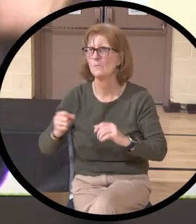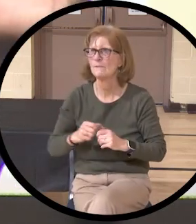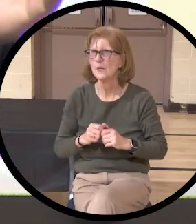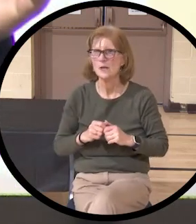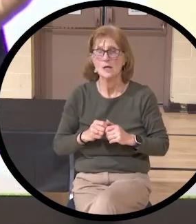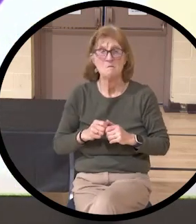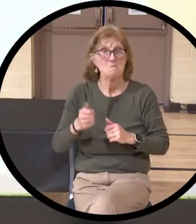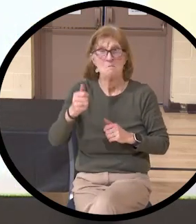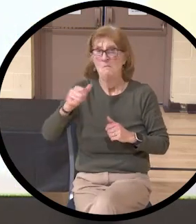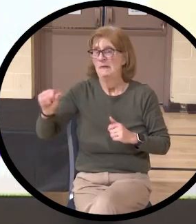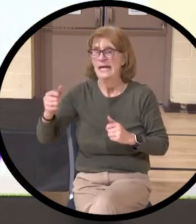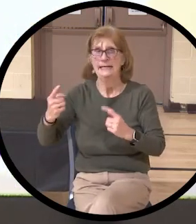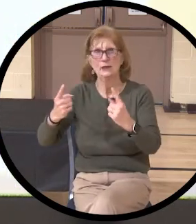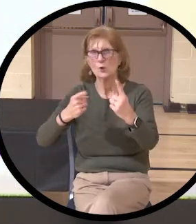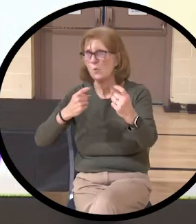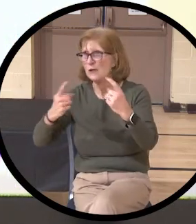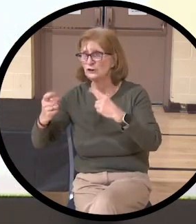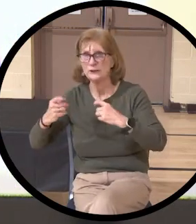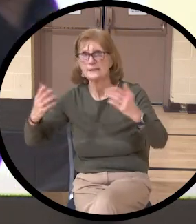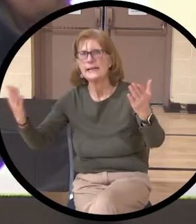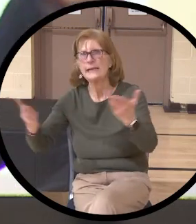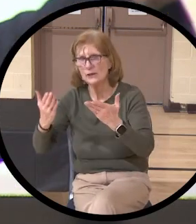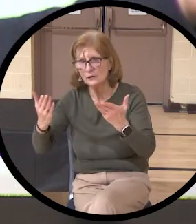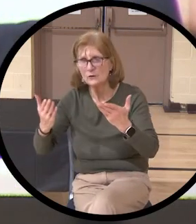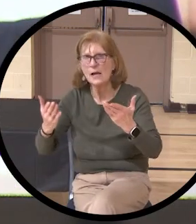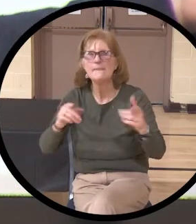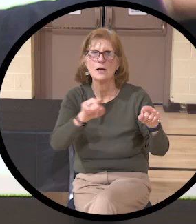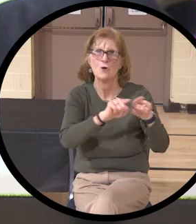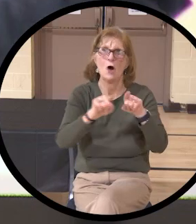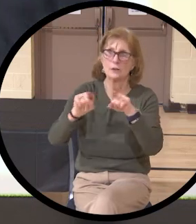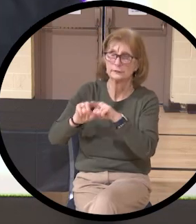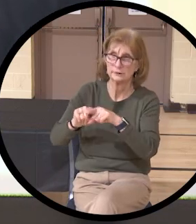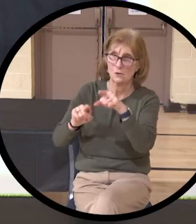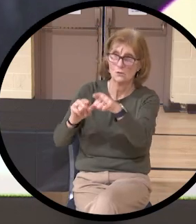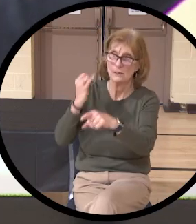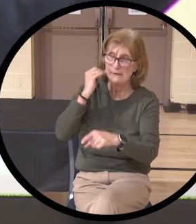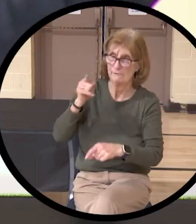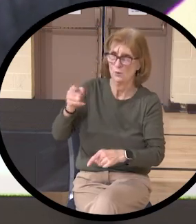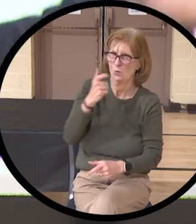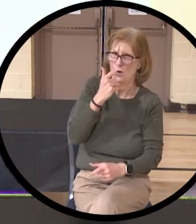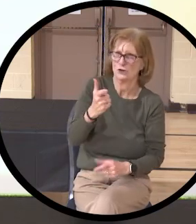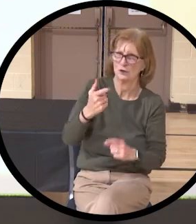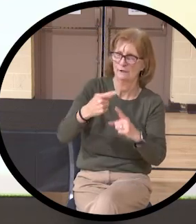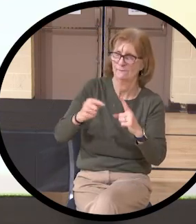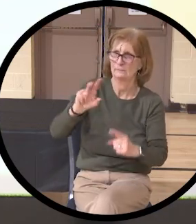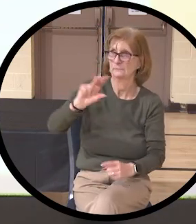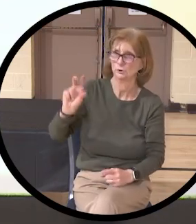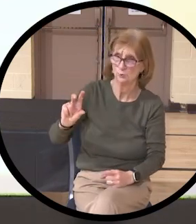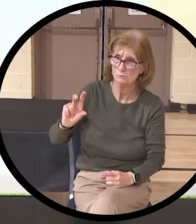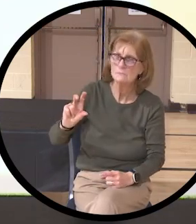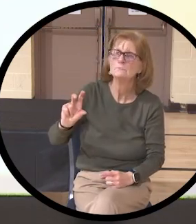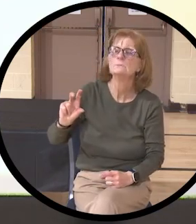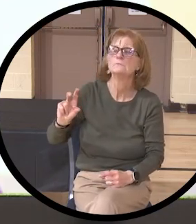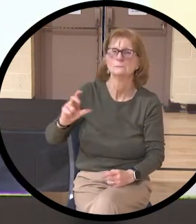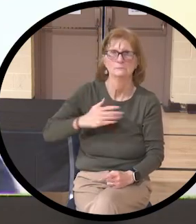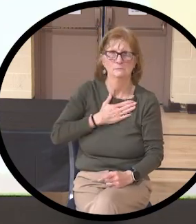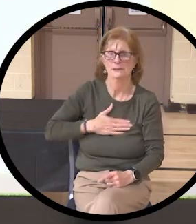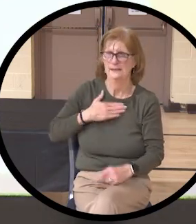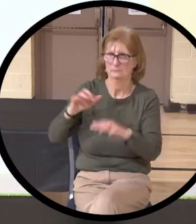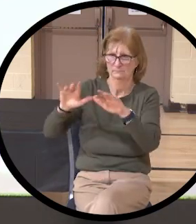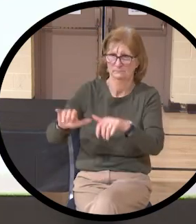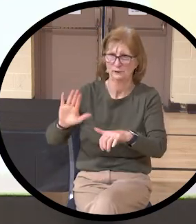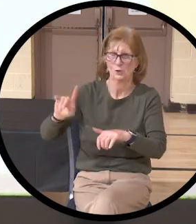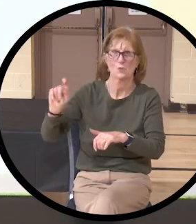start with any questions in the room. And then, like I said, if there's questions on Zoom, Laura will flag me down and we'll answer those as